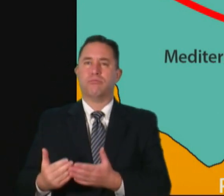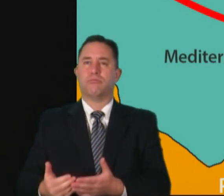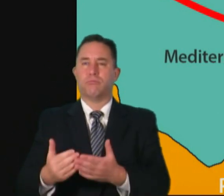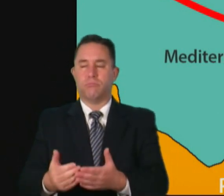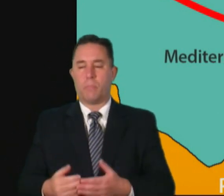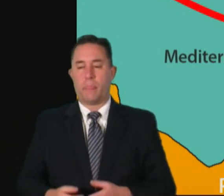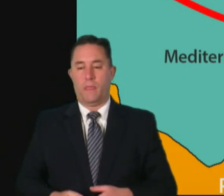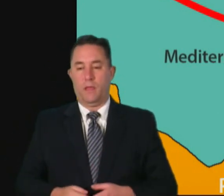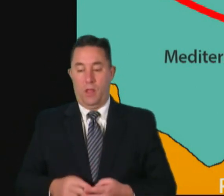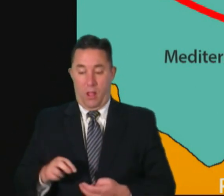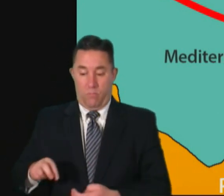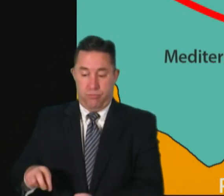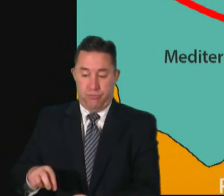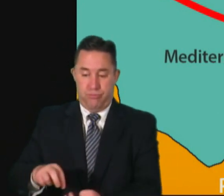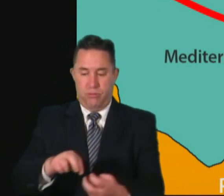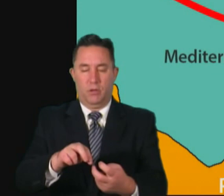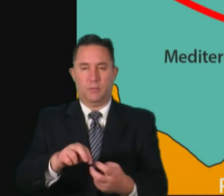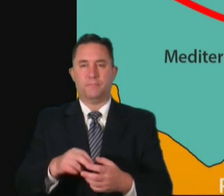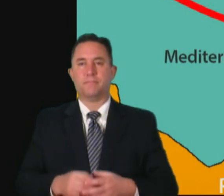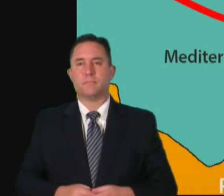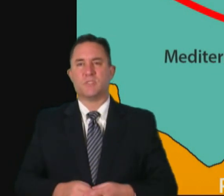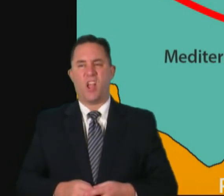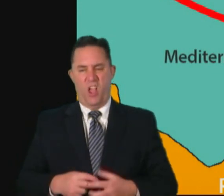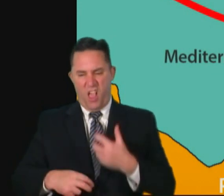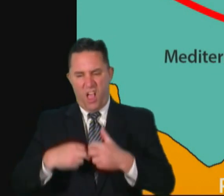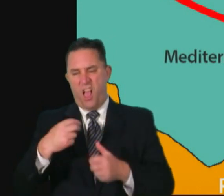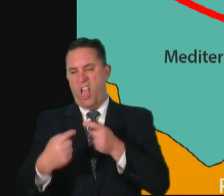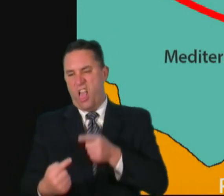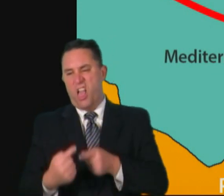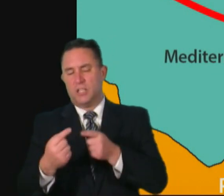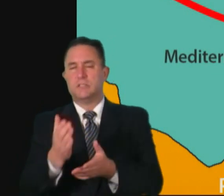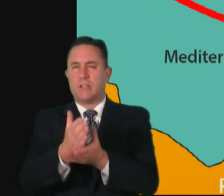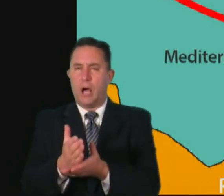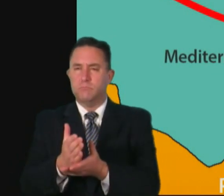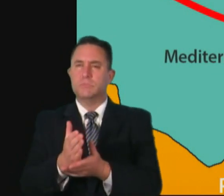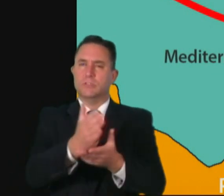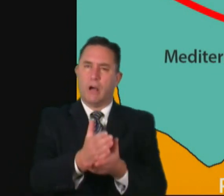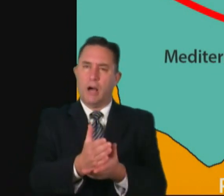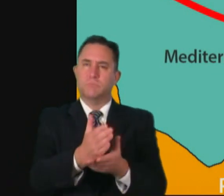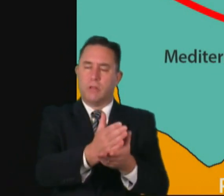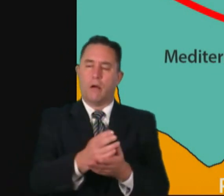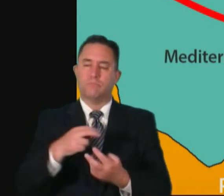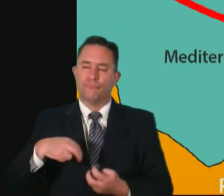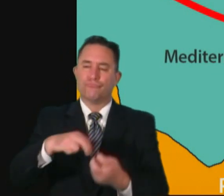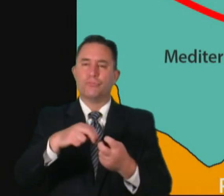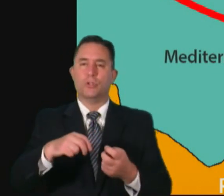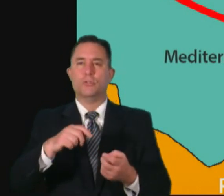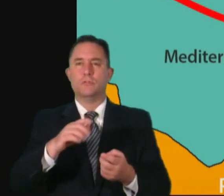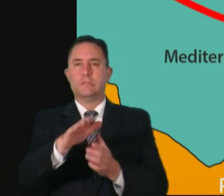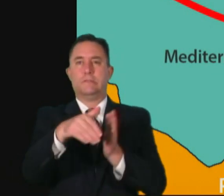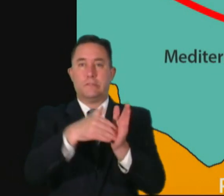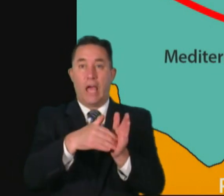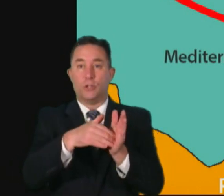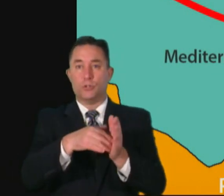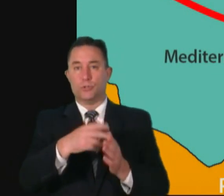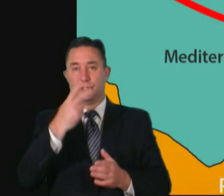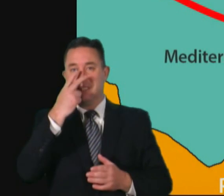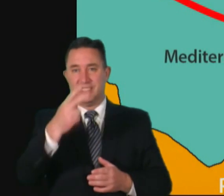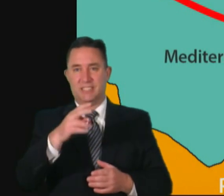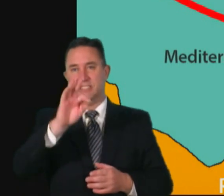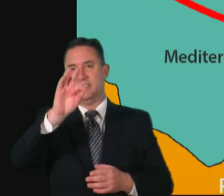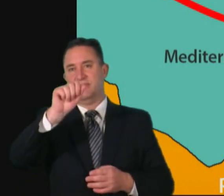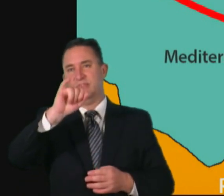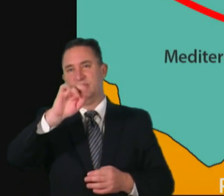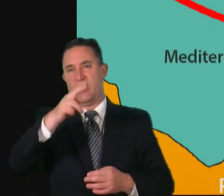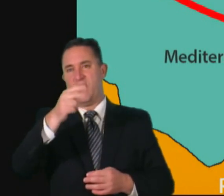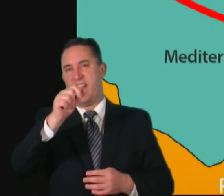that first little trek, it was still kind of tumultuous. And they stop in a couple places. And then they make their way to the center of your screen there, the Fair